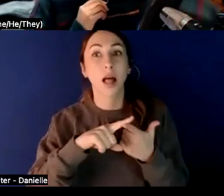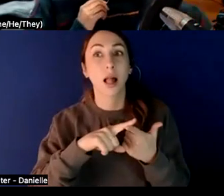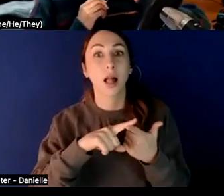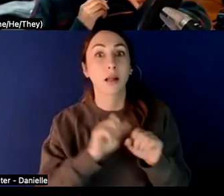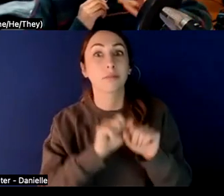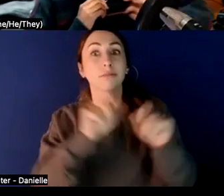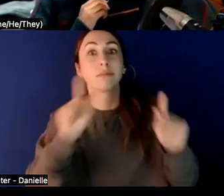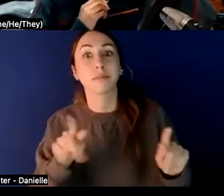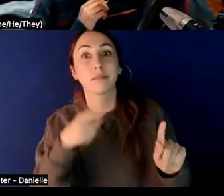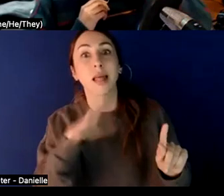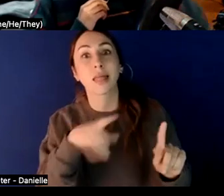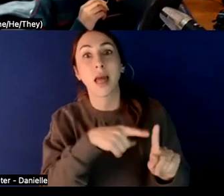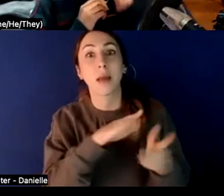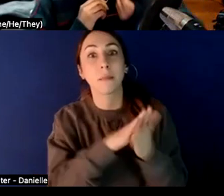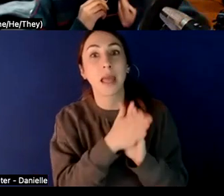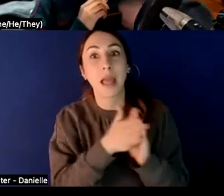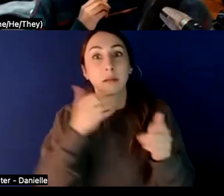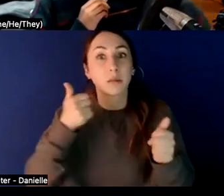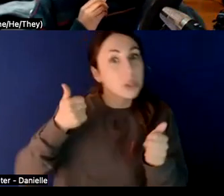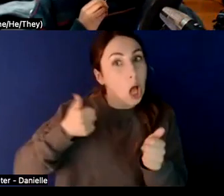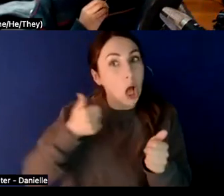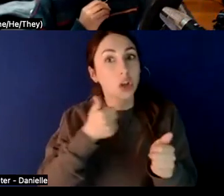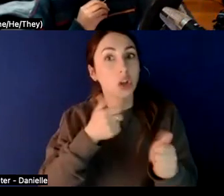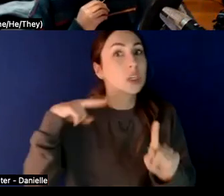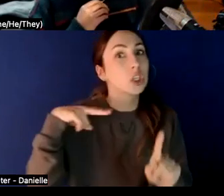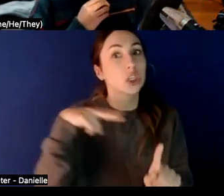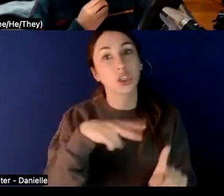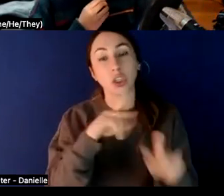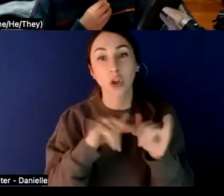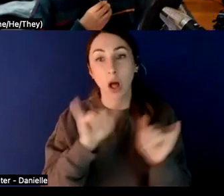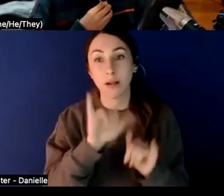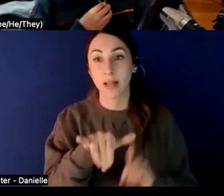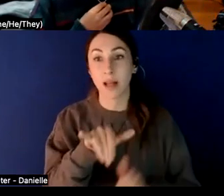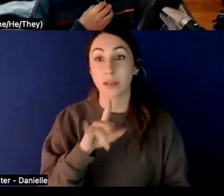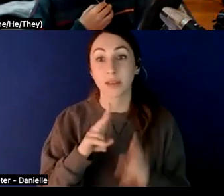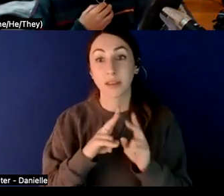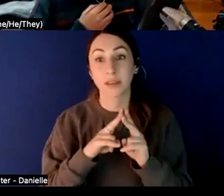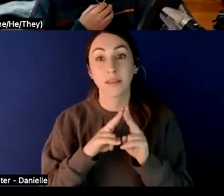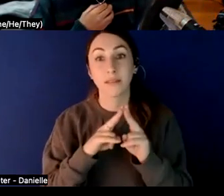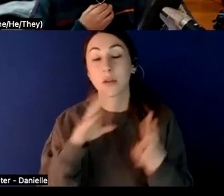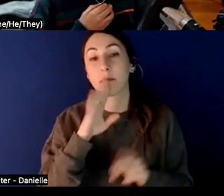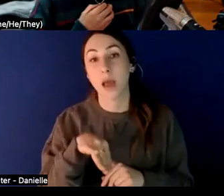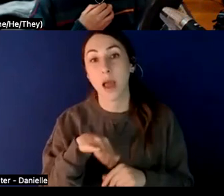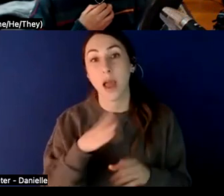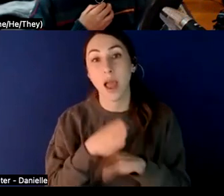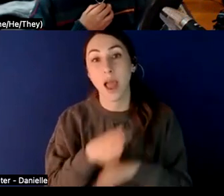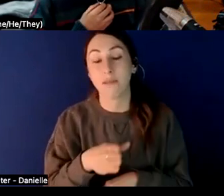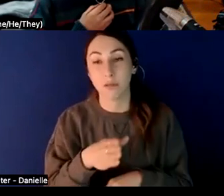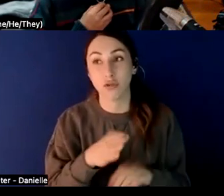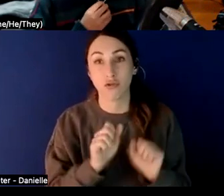became stalkerish and all this stuff. It was so bad after I left. But like,